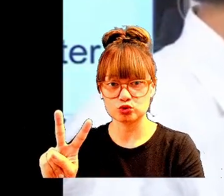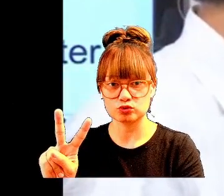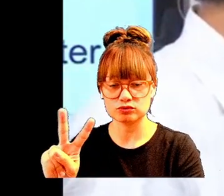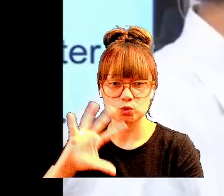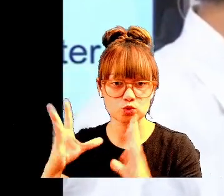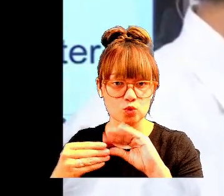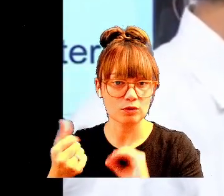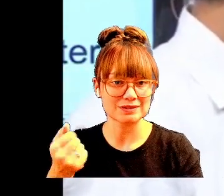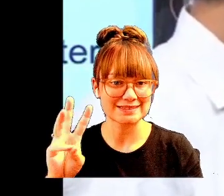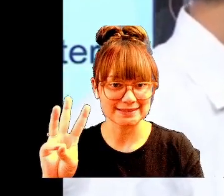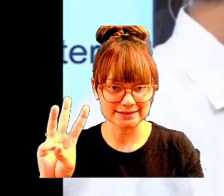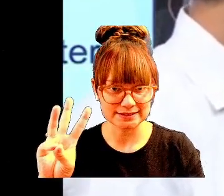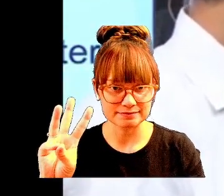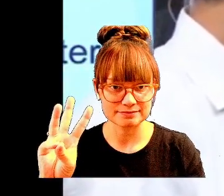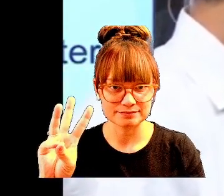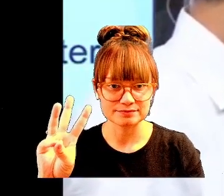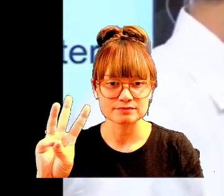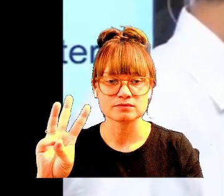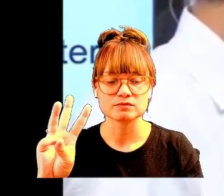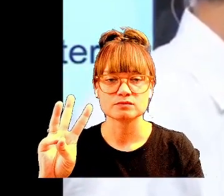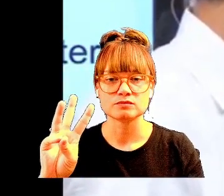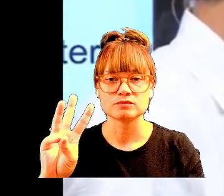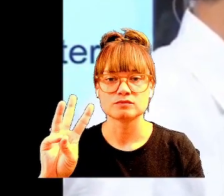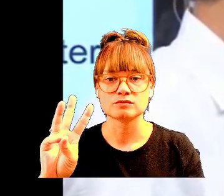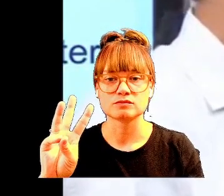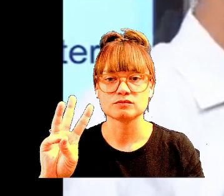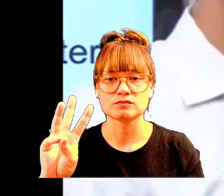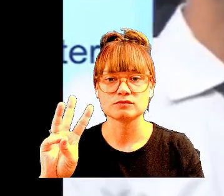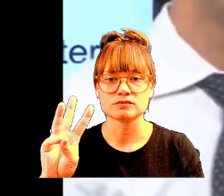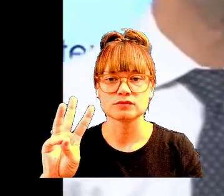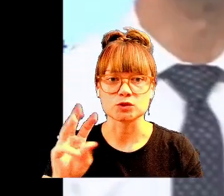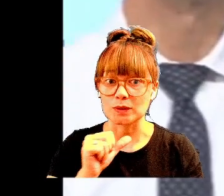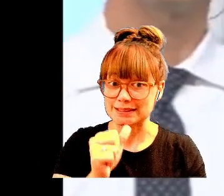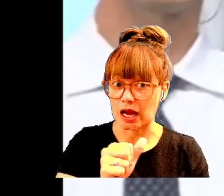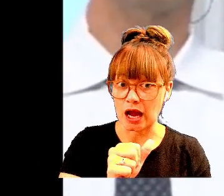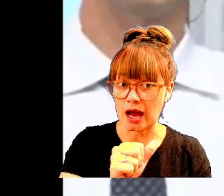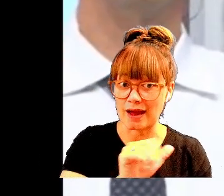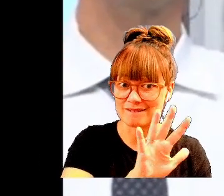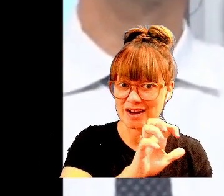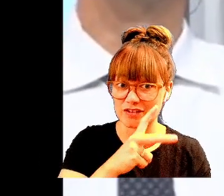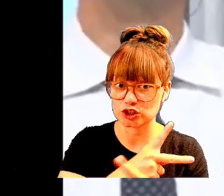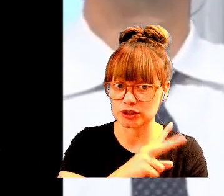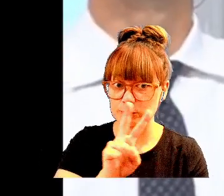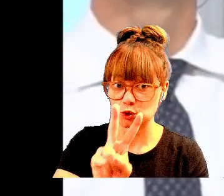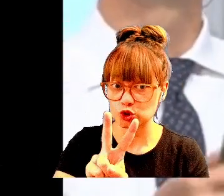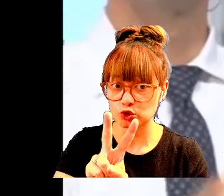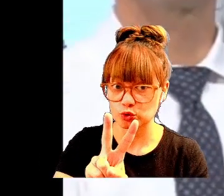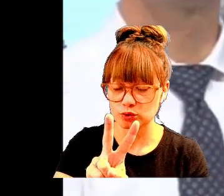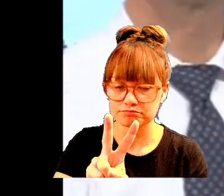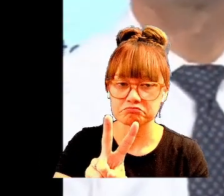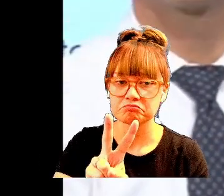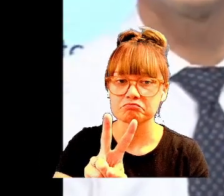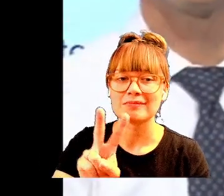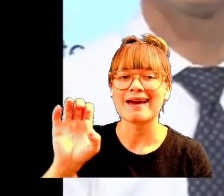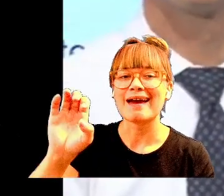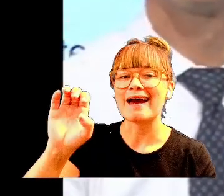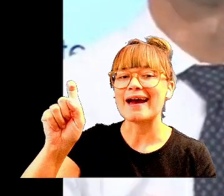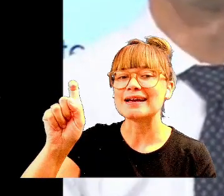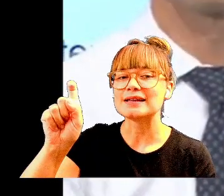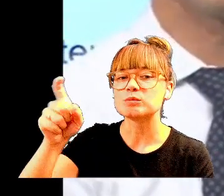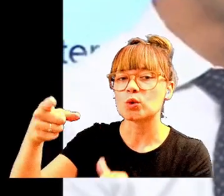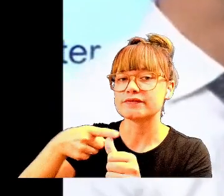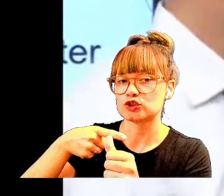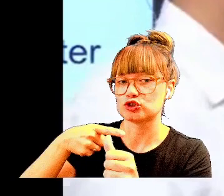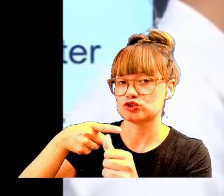do 2 to the fourth power instead of 2 times 500 is because exponents come before multiplication